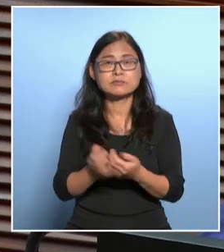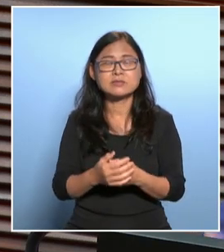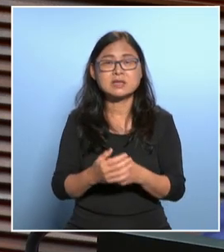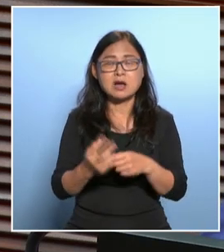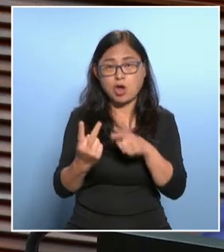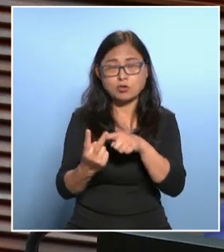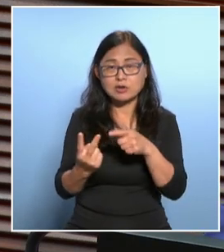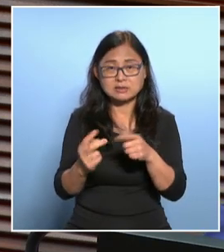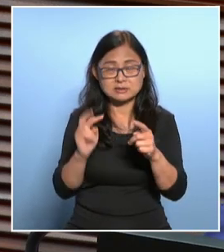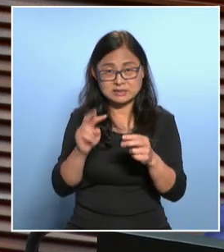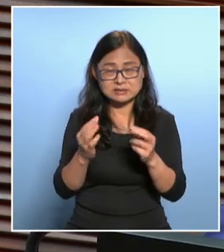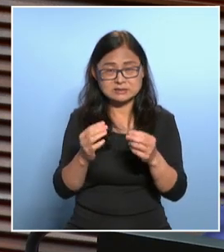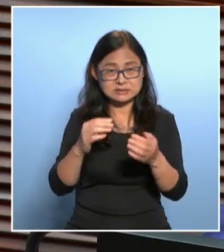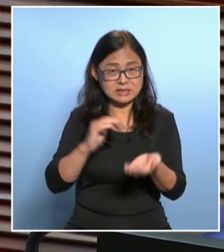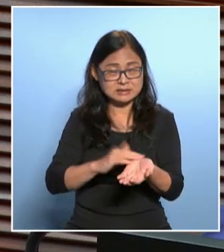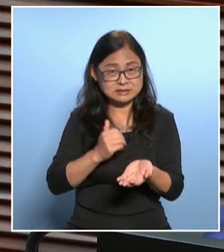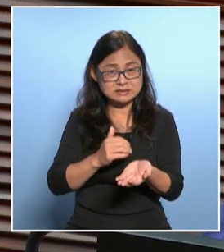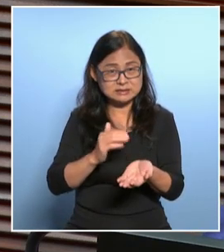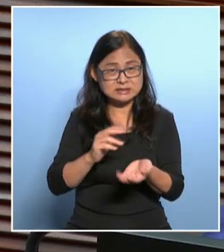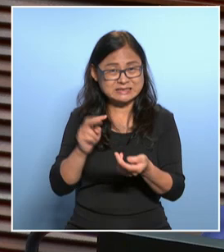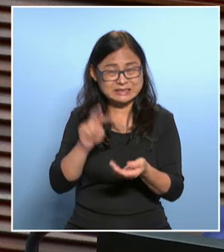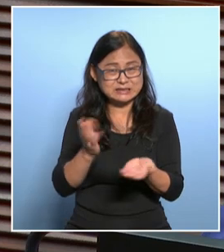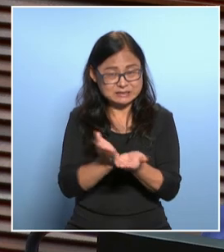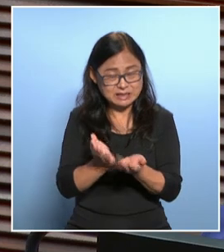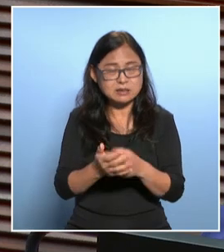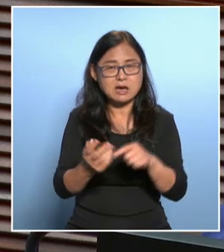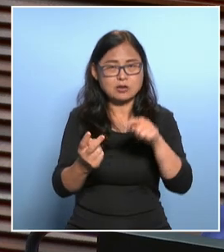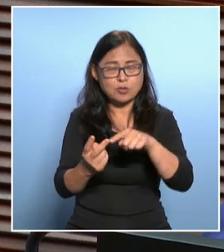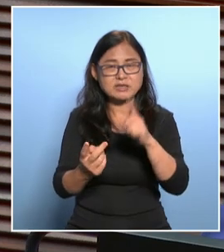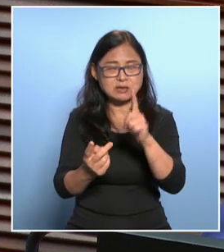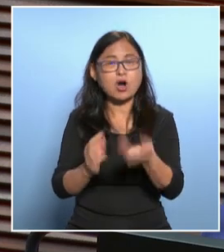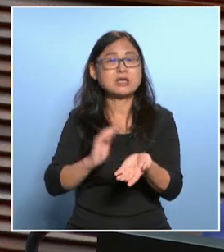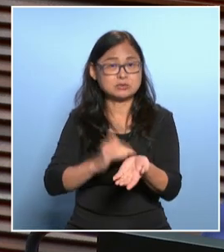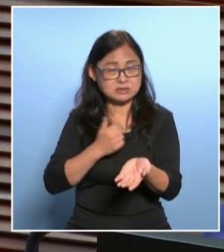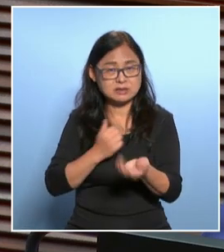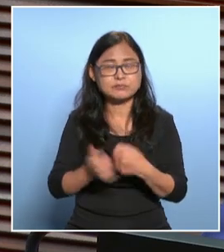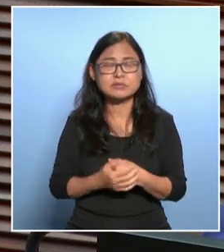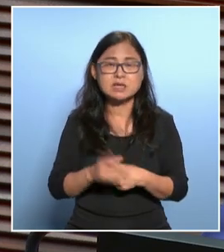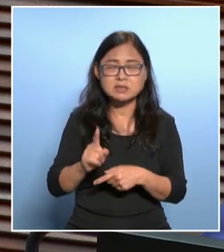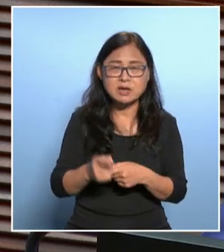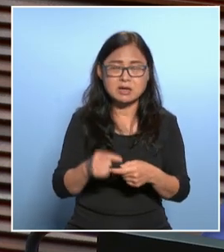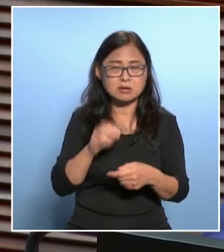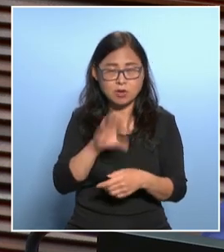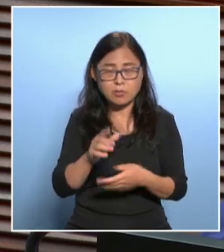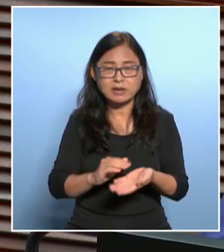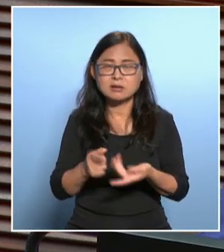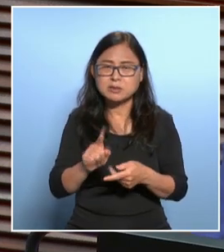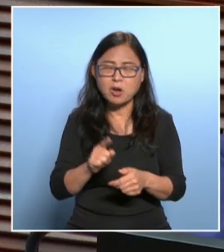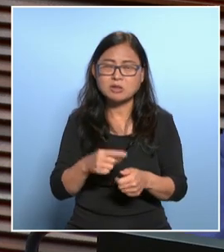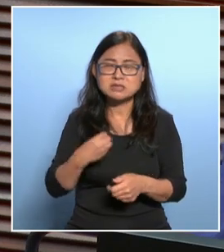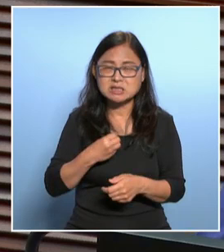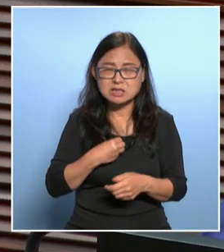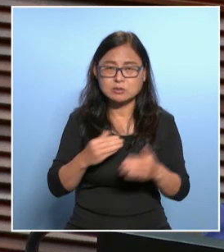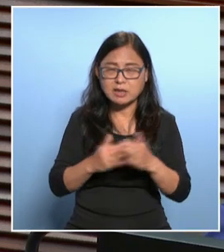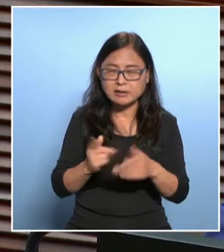are needed, and one of them needs to be a medical practitioner. He has to explain the nature of the